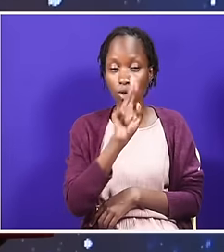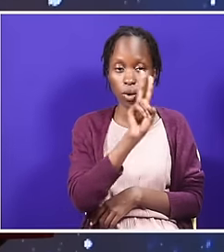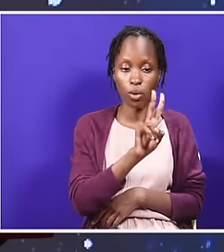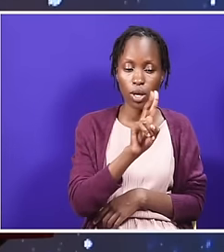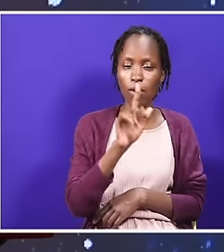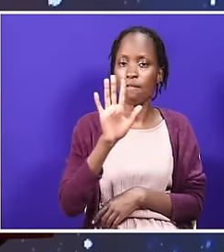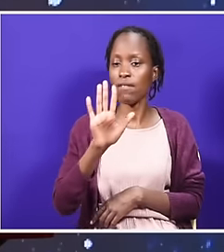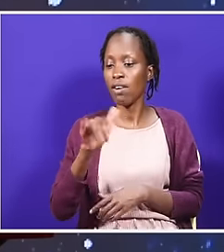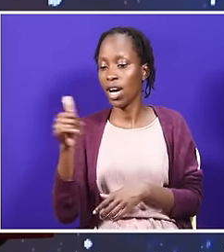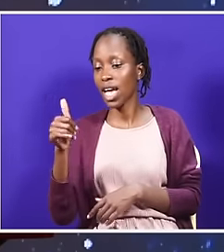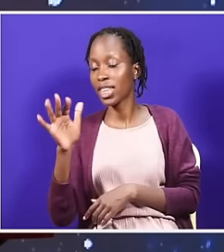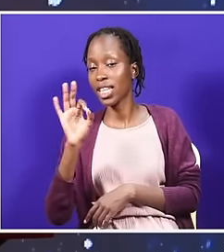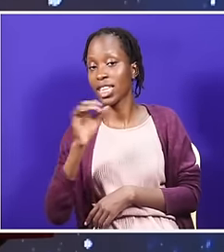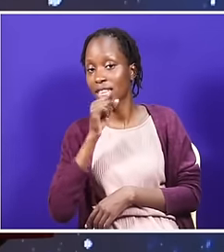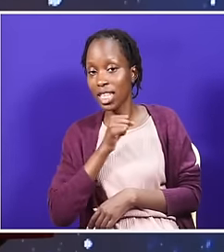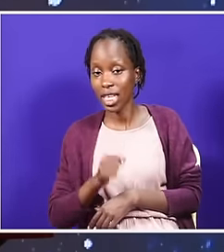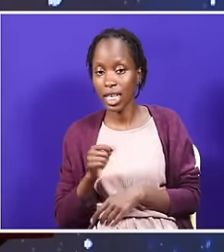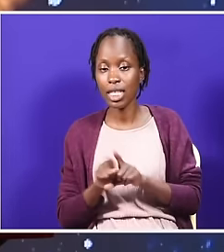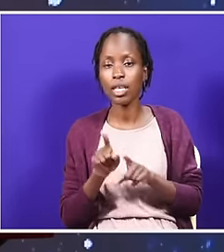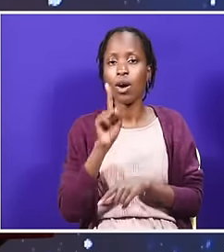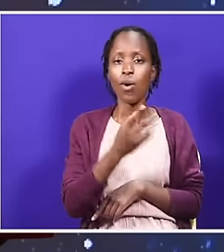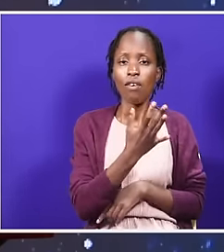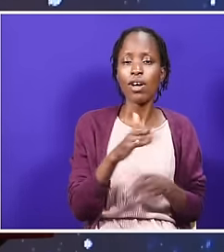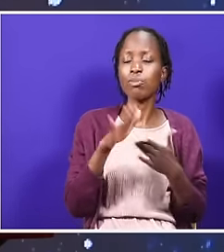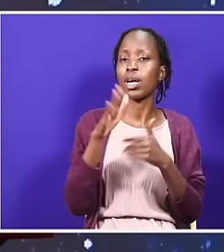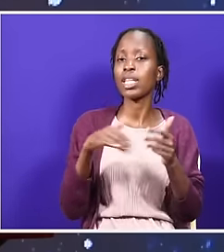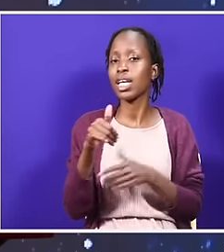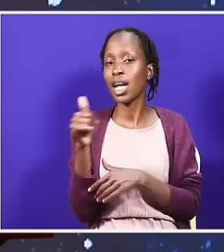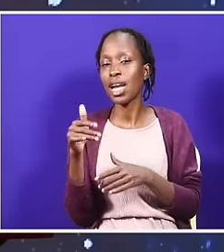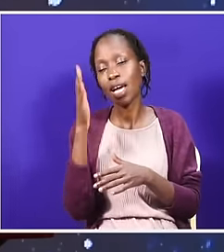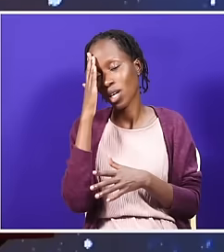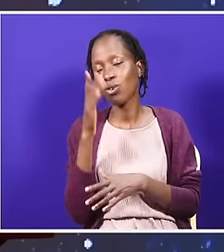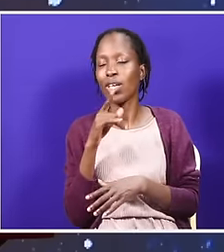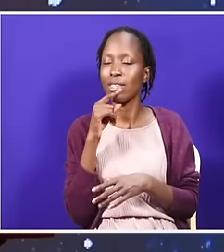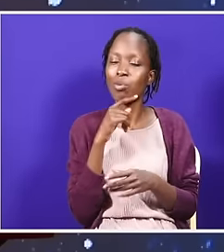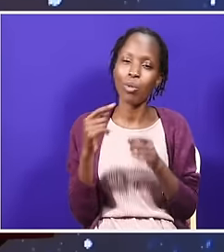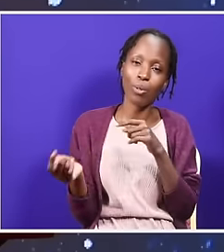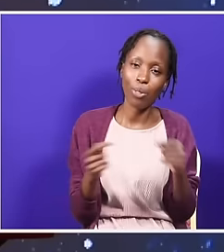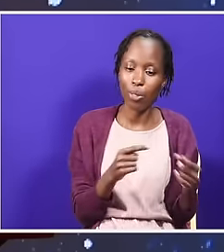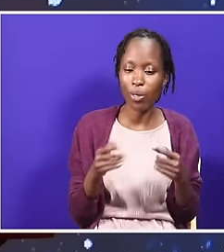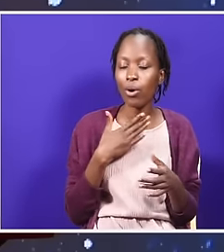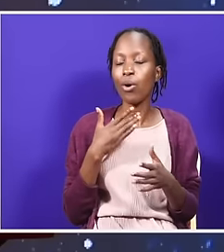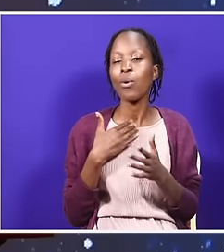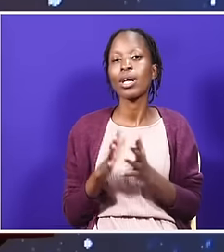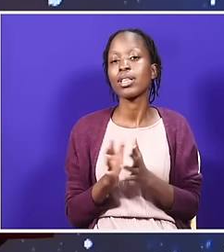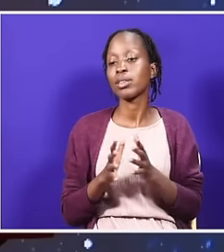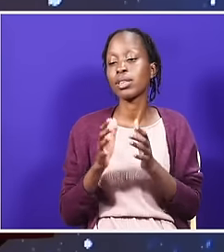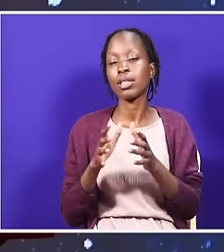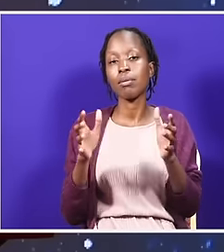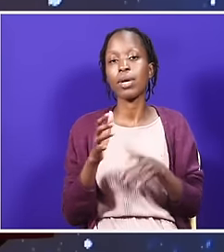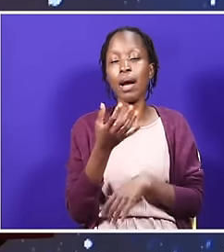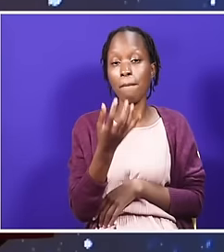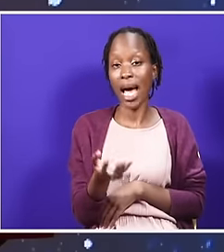was 5, one was 3. And one of the mandazis was bigger than the other. So you know what happened. The boys started fighting over that